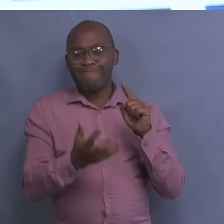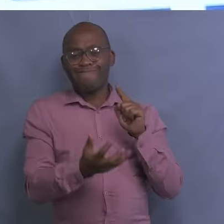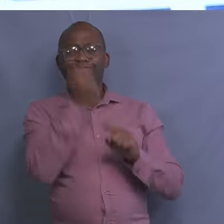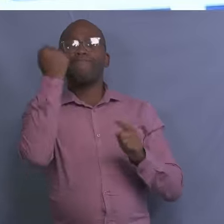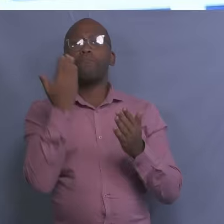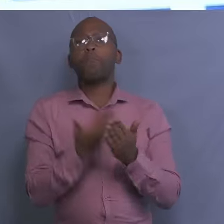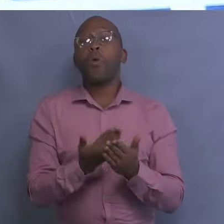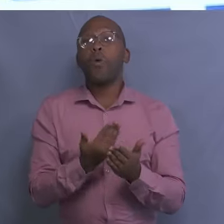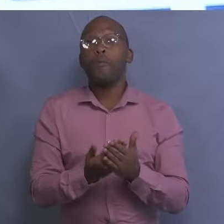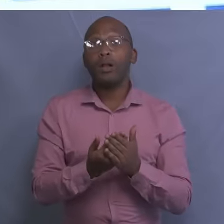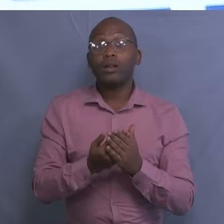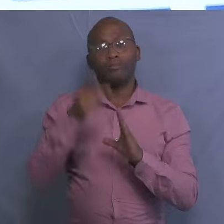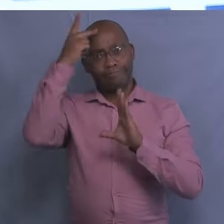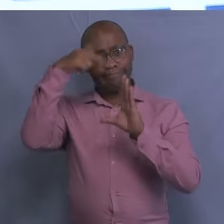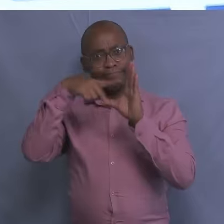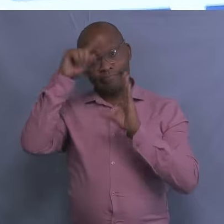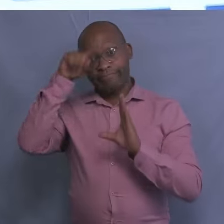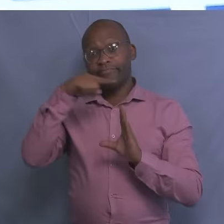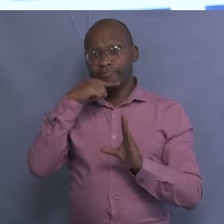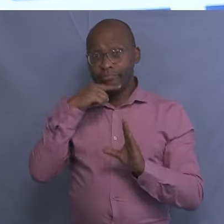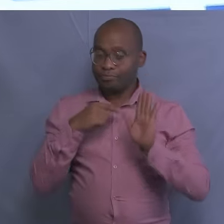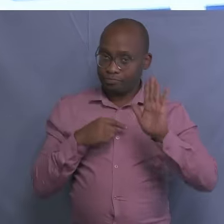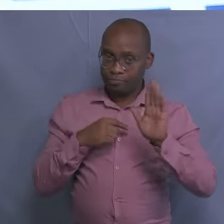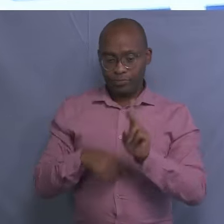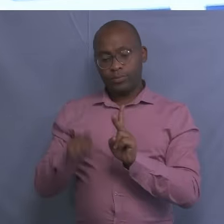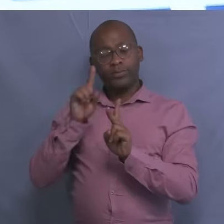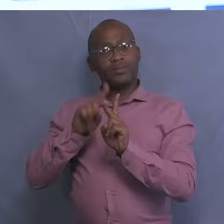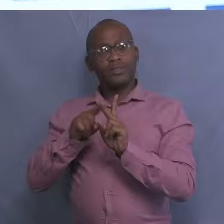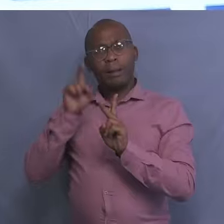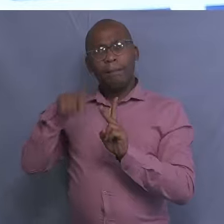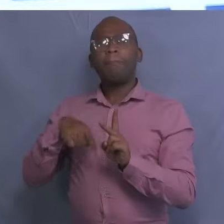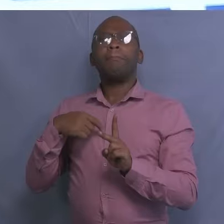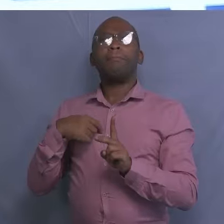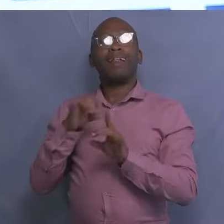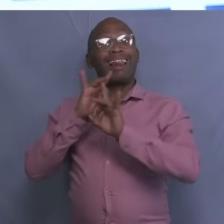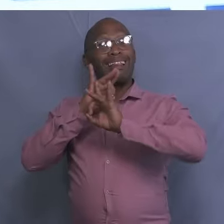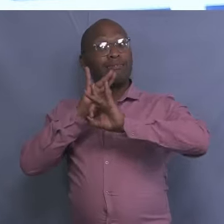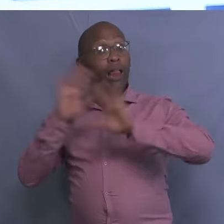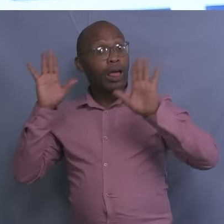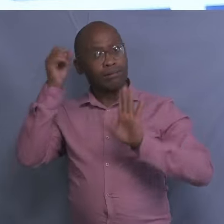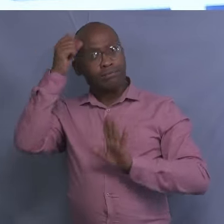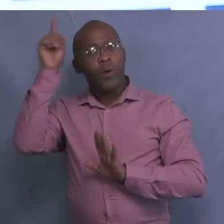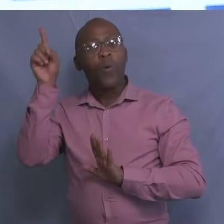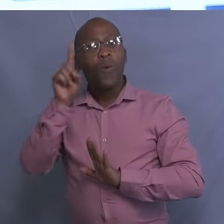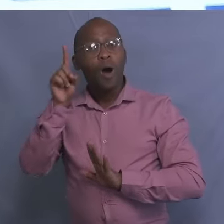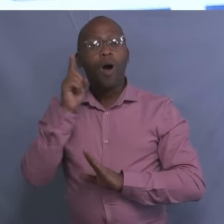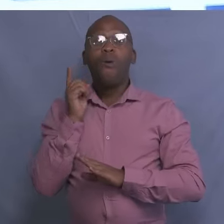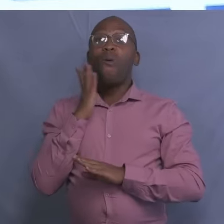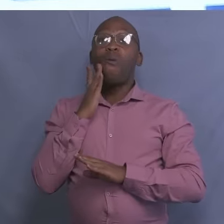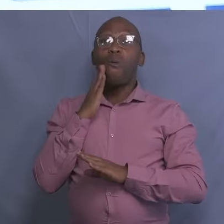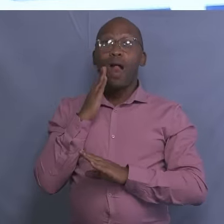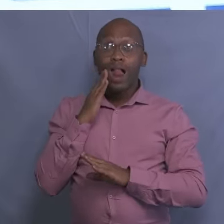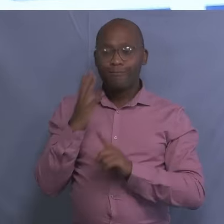also need to remind ourselves and have an in-depth or a clear understanding that it is not achieving a professional